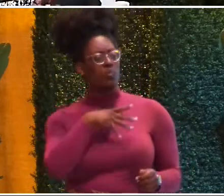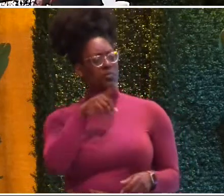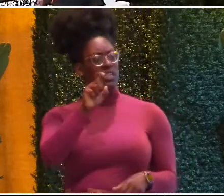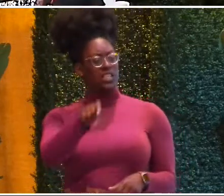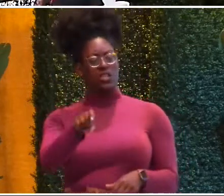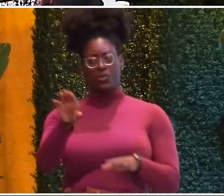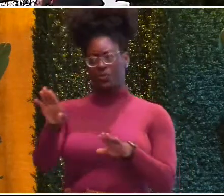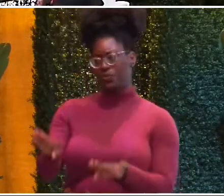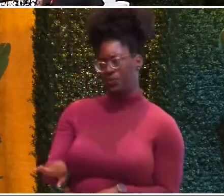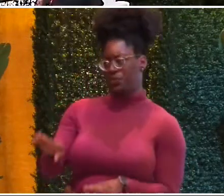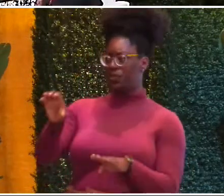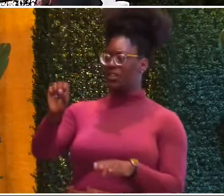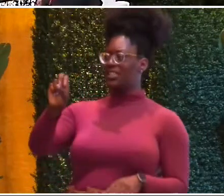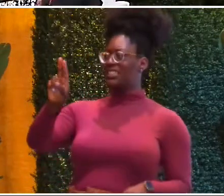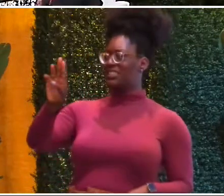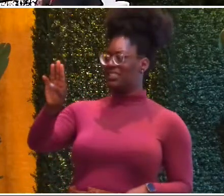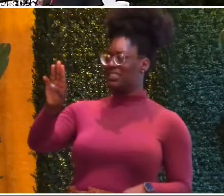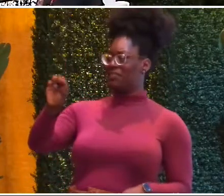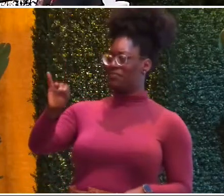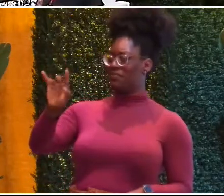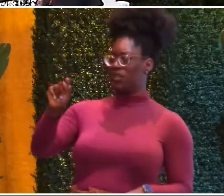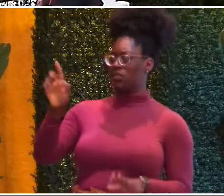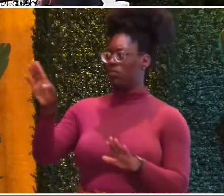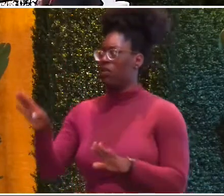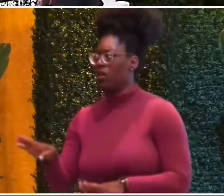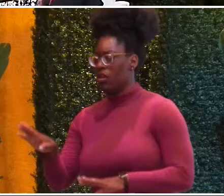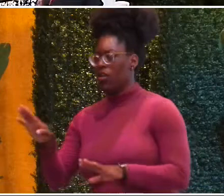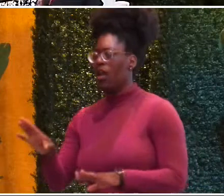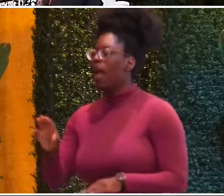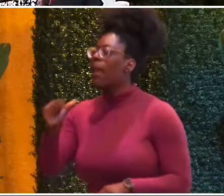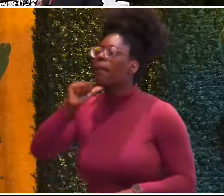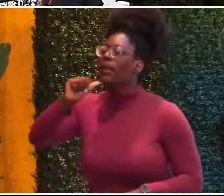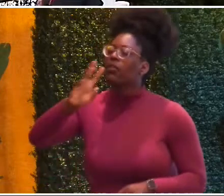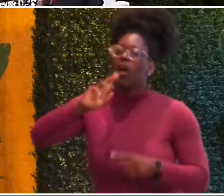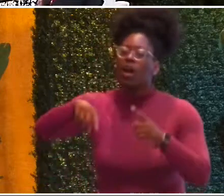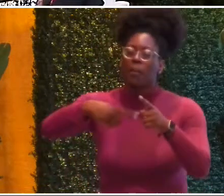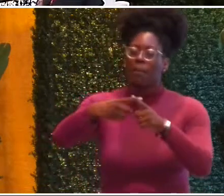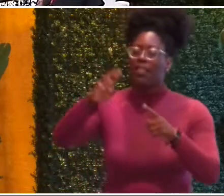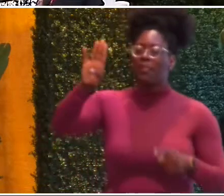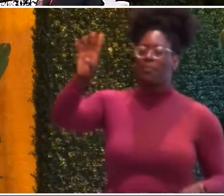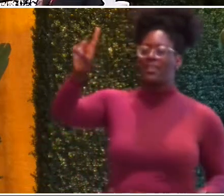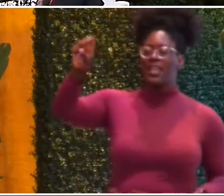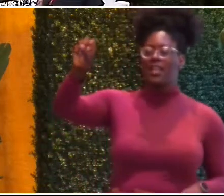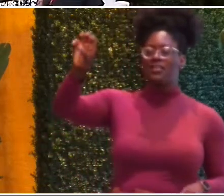If you could explain it to me one day, and I don't mean in the BDSM kinky way, I got that.